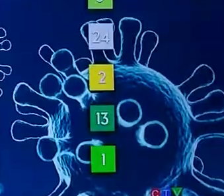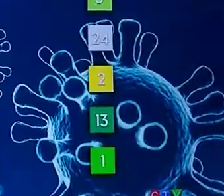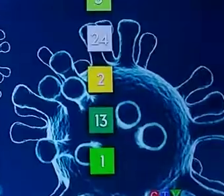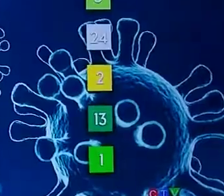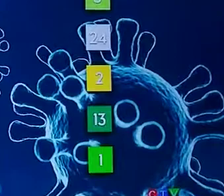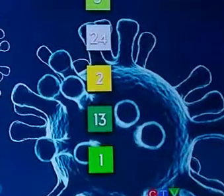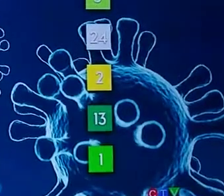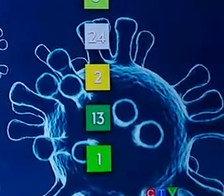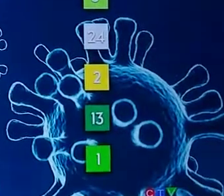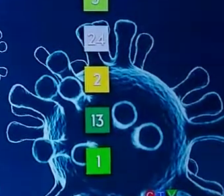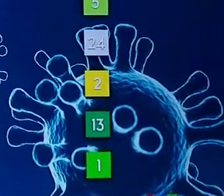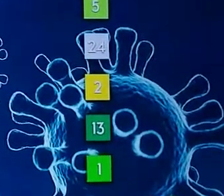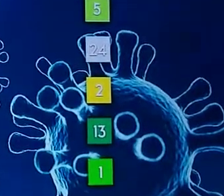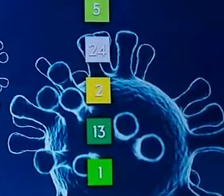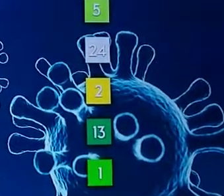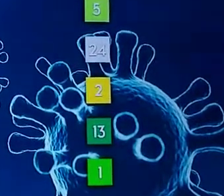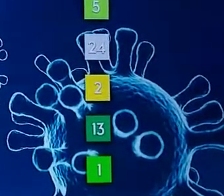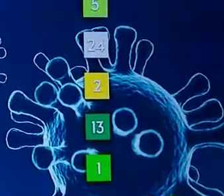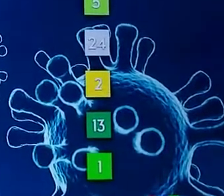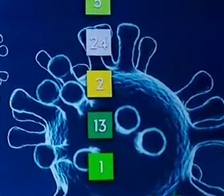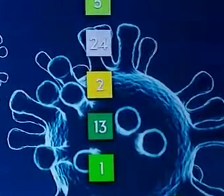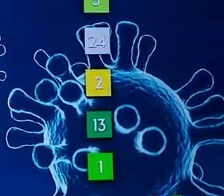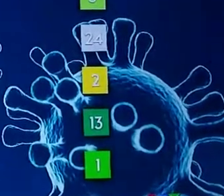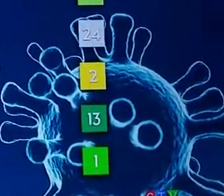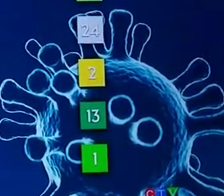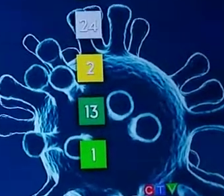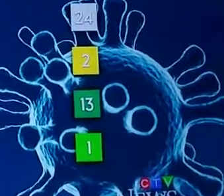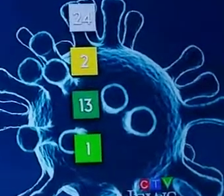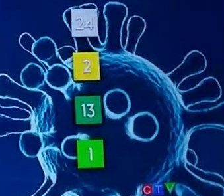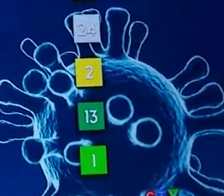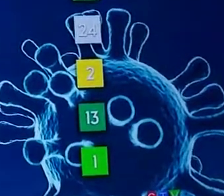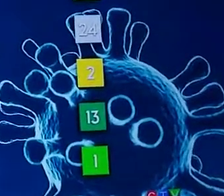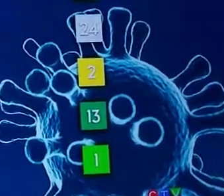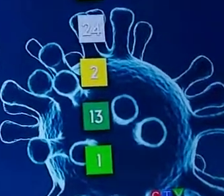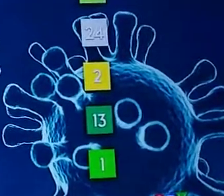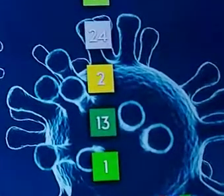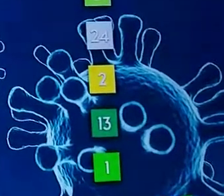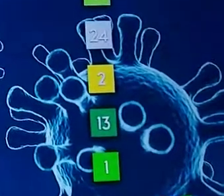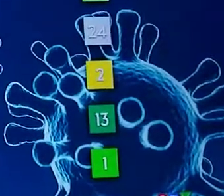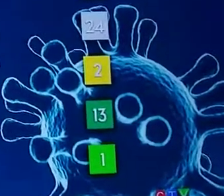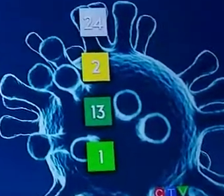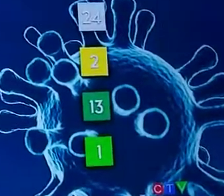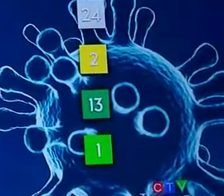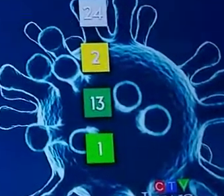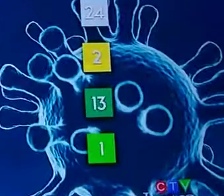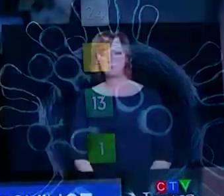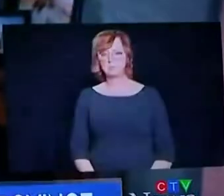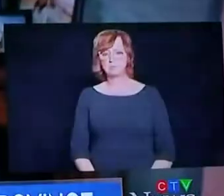newscast as well. Premier of Saskatchewan, as he makes this announce and speaks to the people of the province.